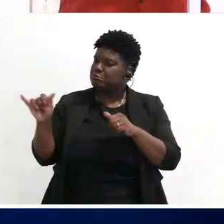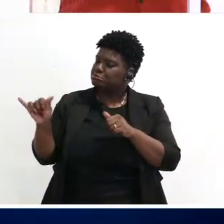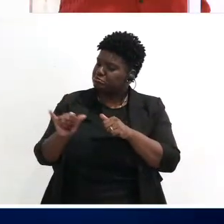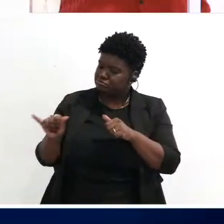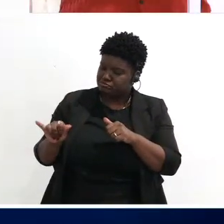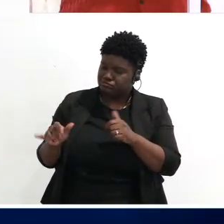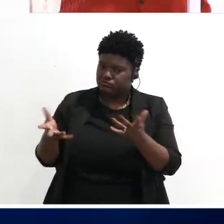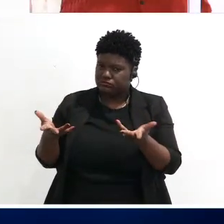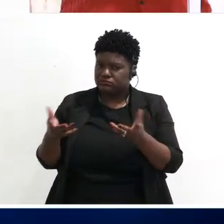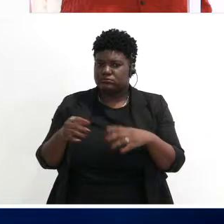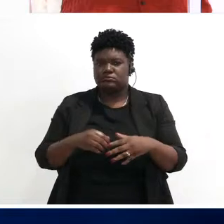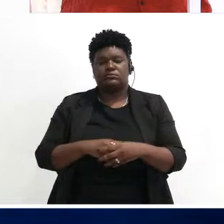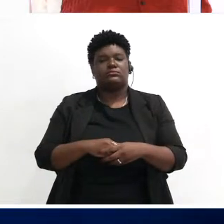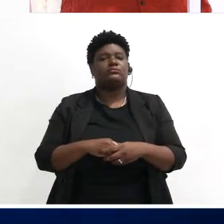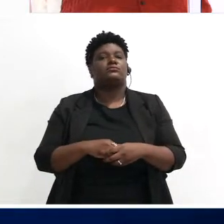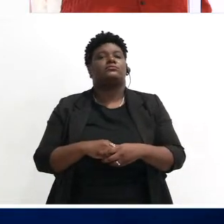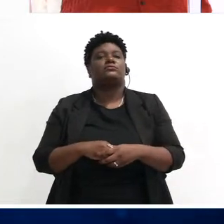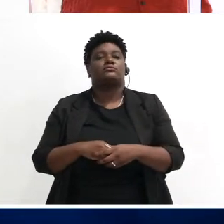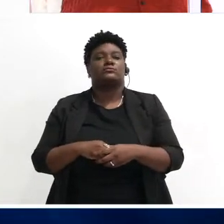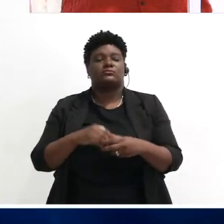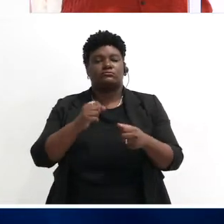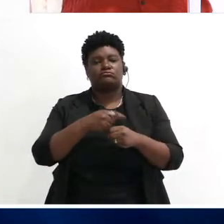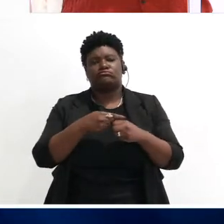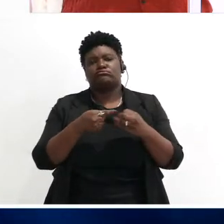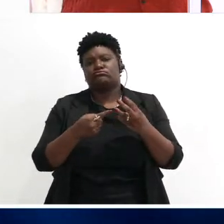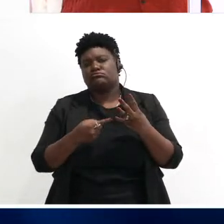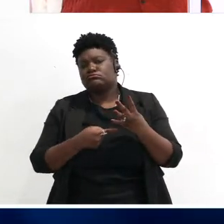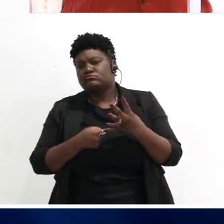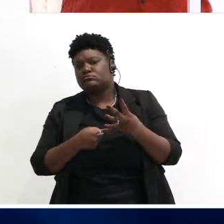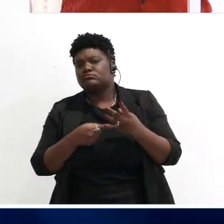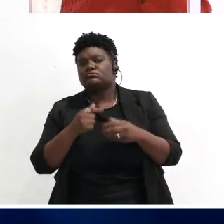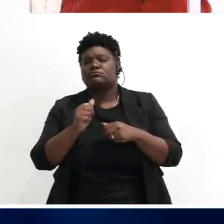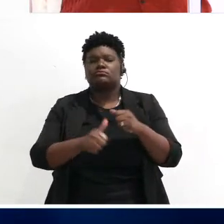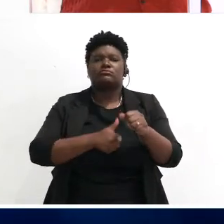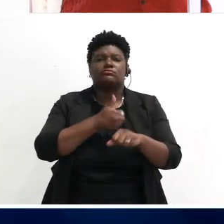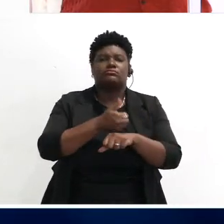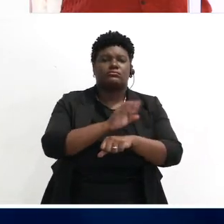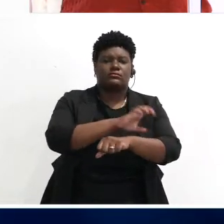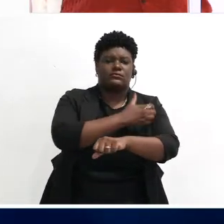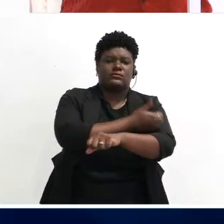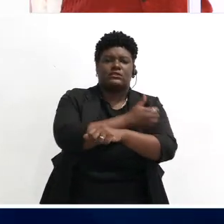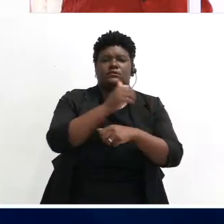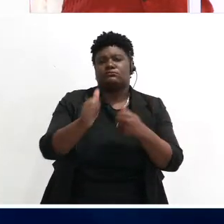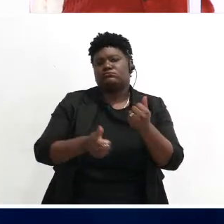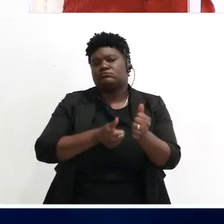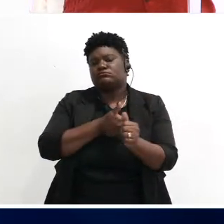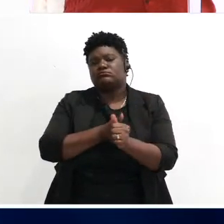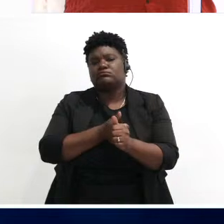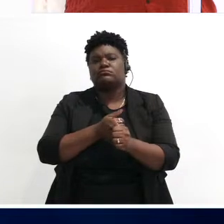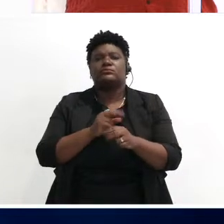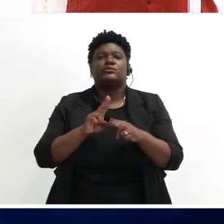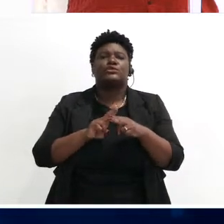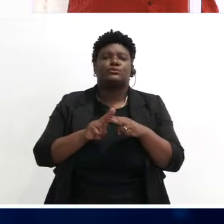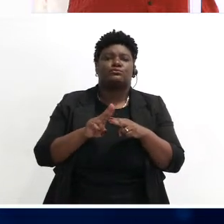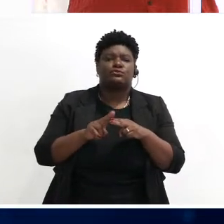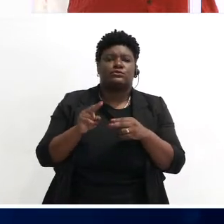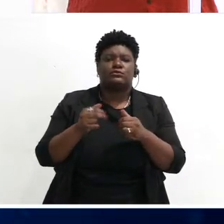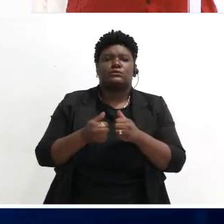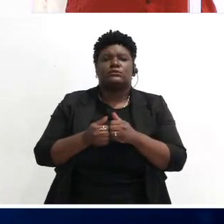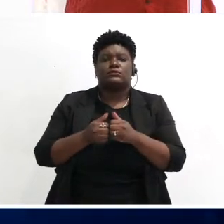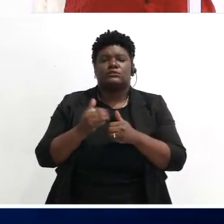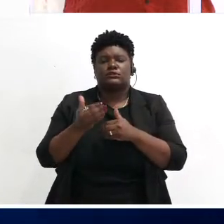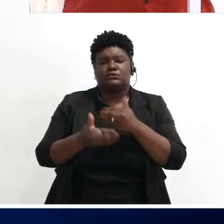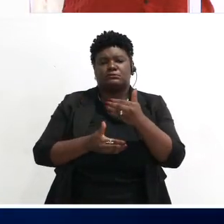of this backside power implementation, we're using that grinding process again. So once you build